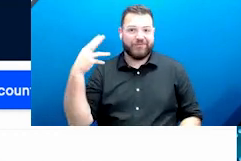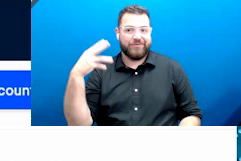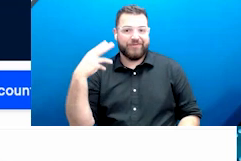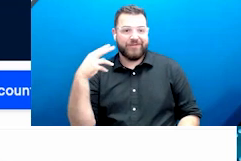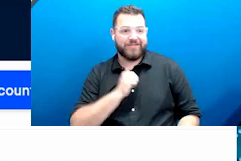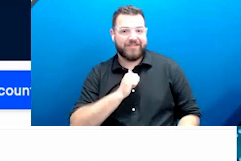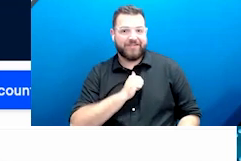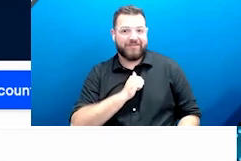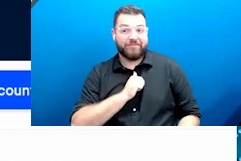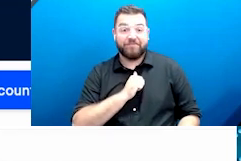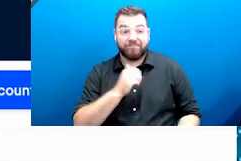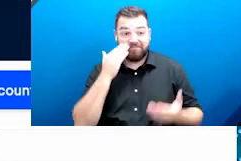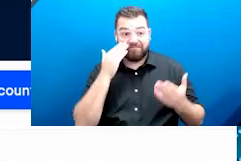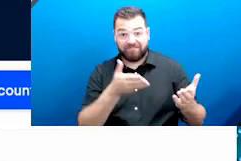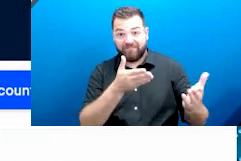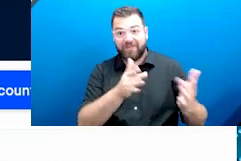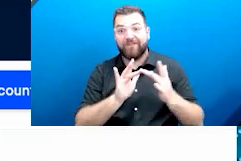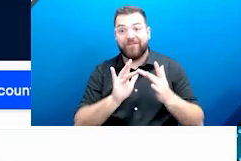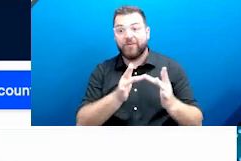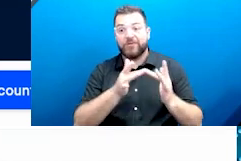Virtual human